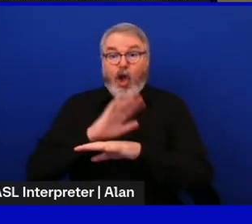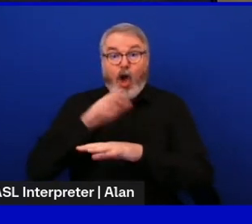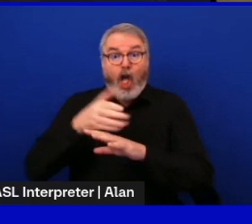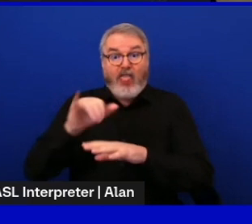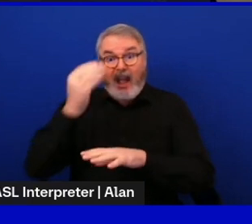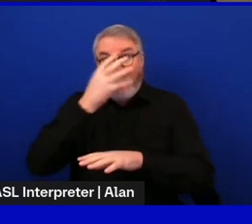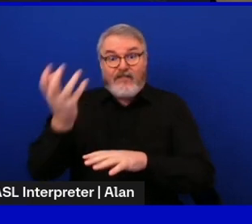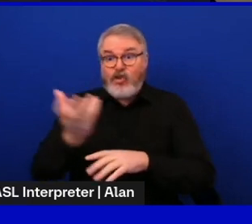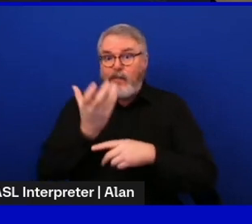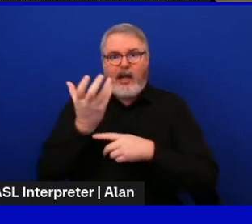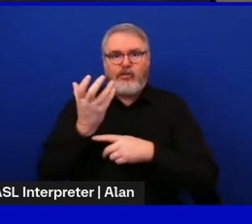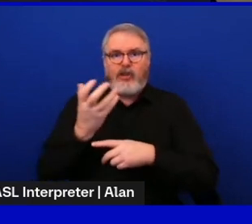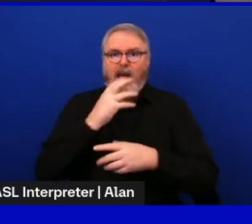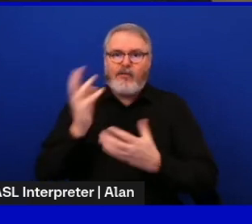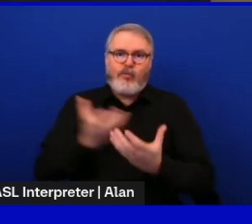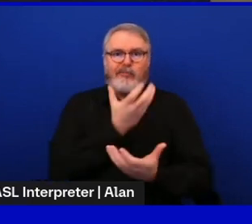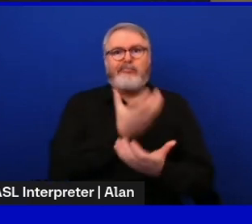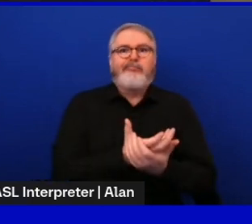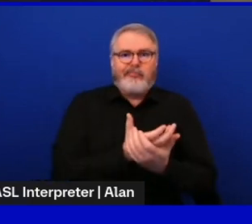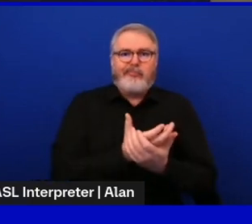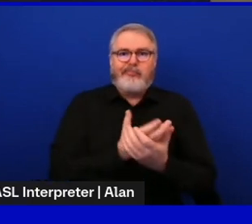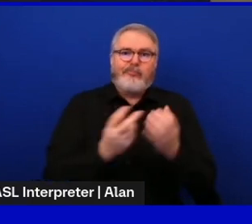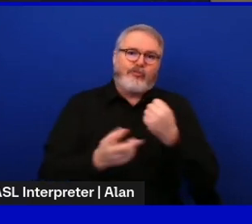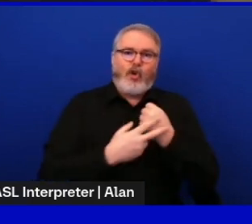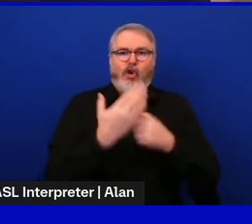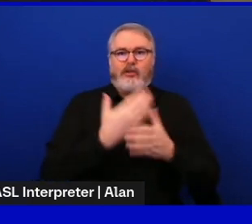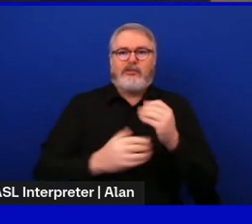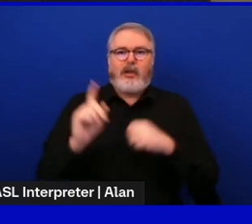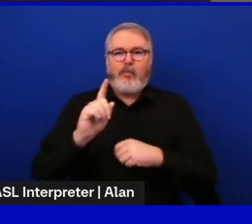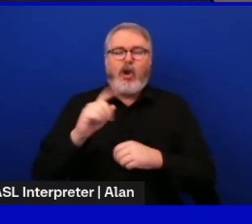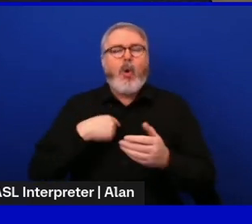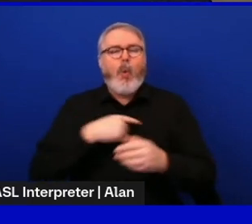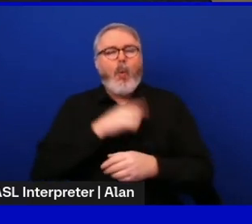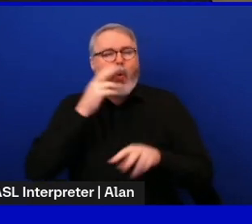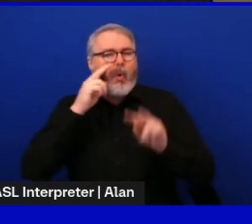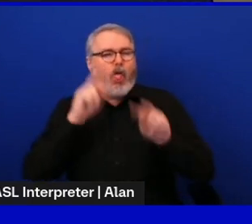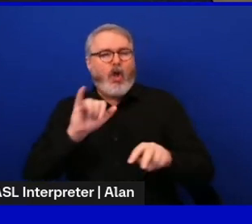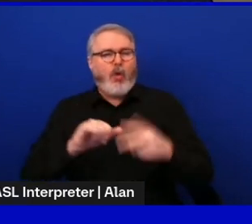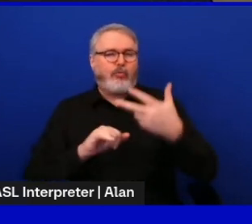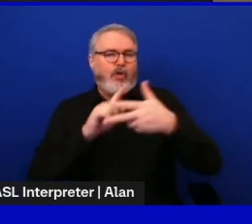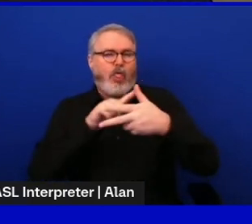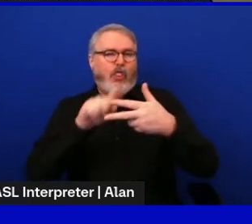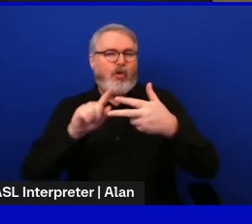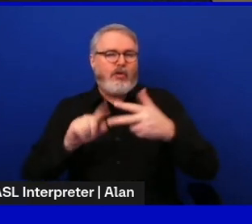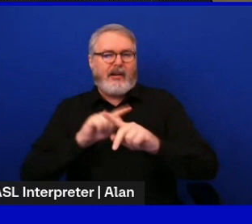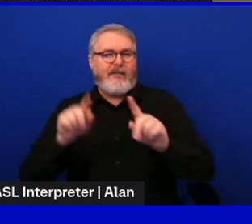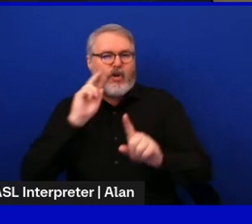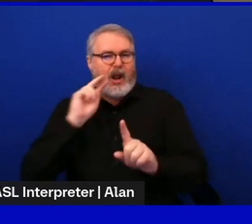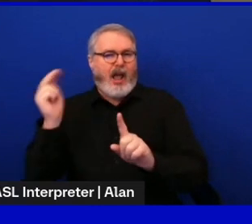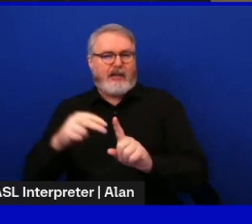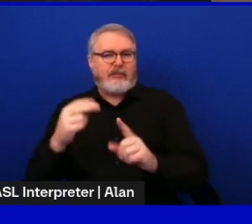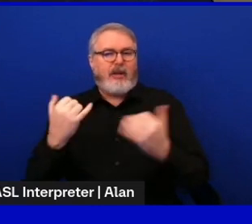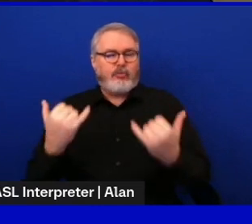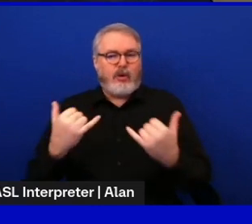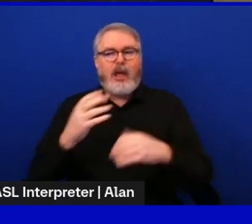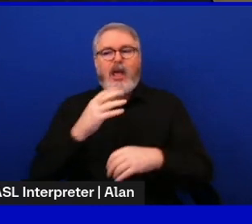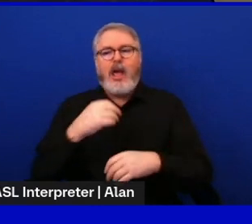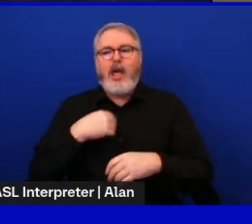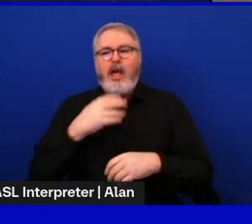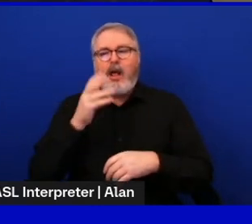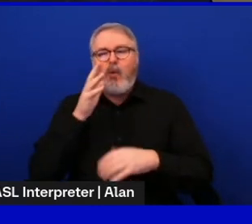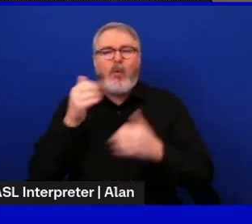So it kind of we're going to be looking through those three kind of aspects throughout this talk today, and we're going to be trying to kind